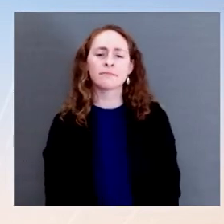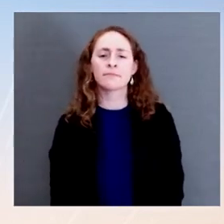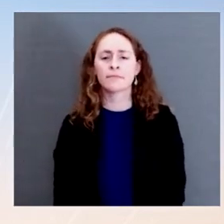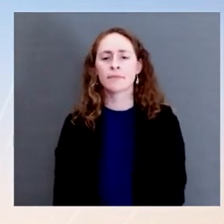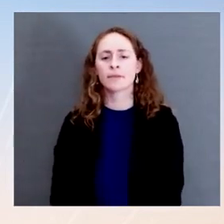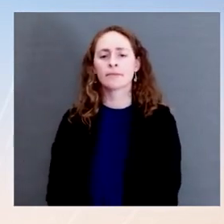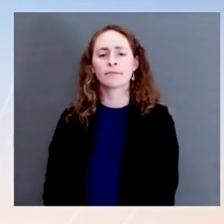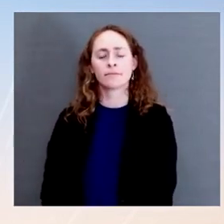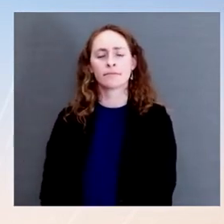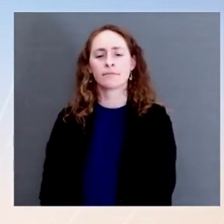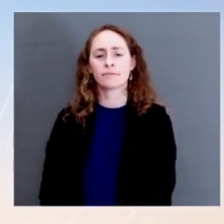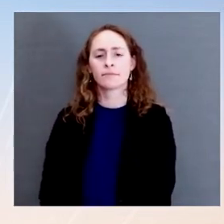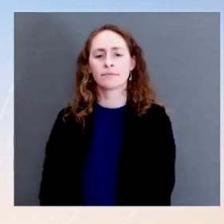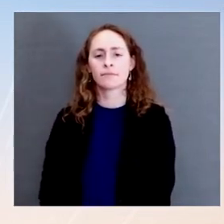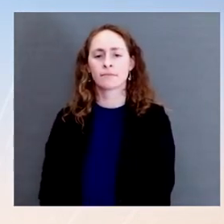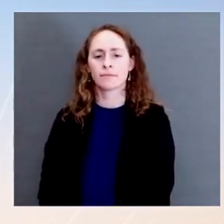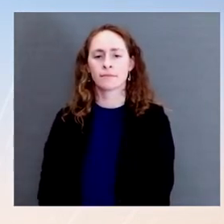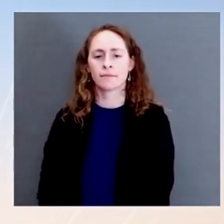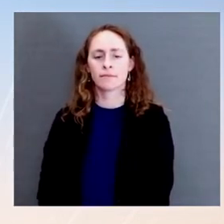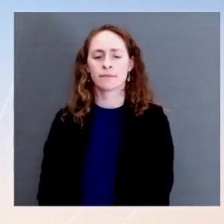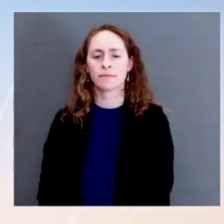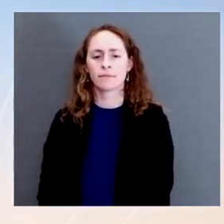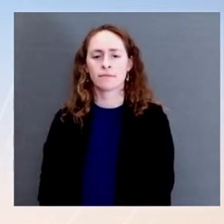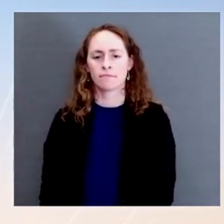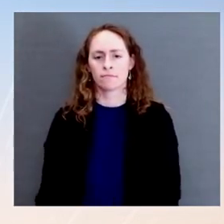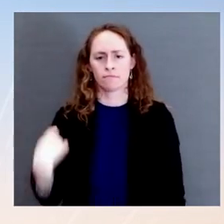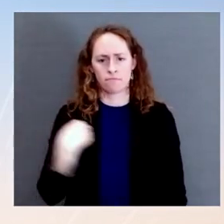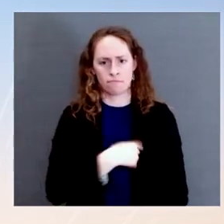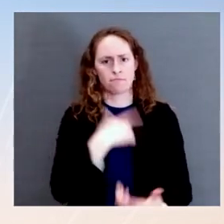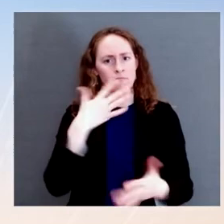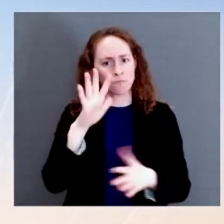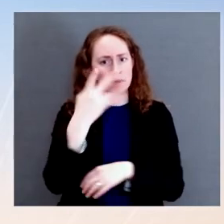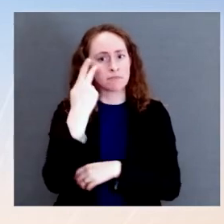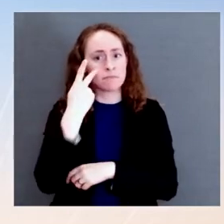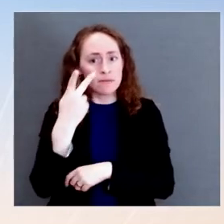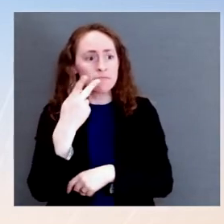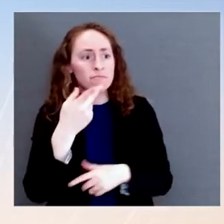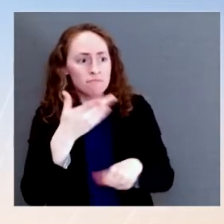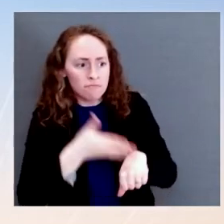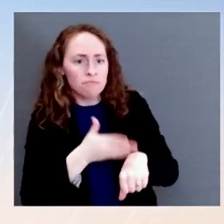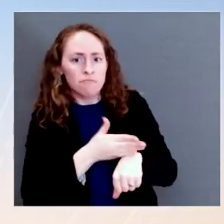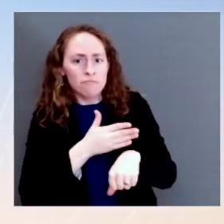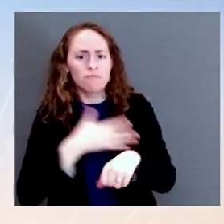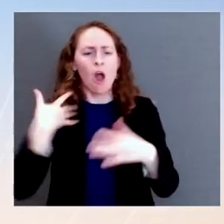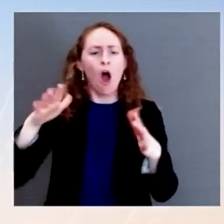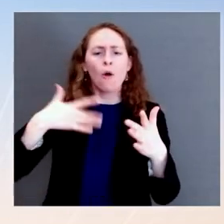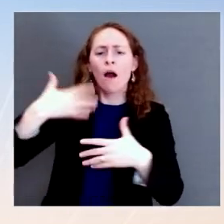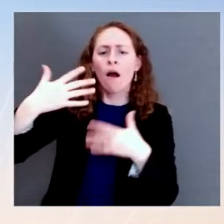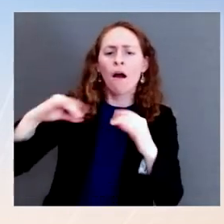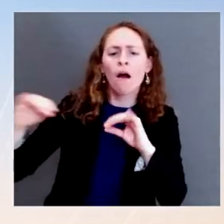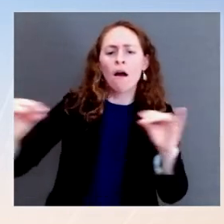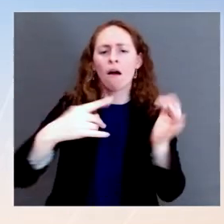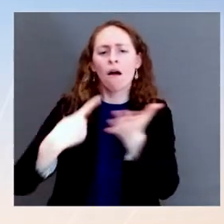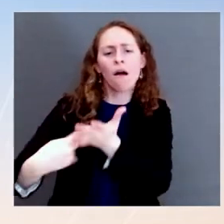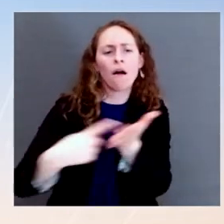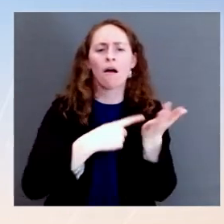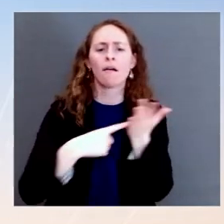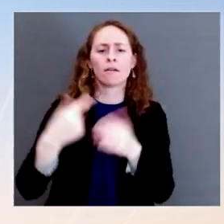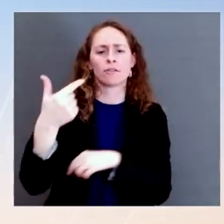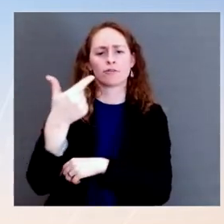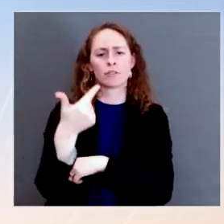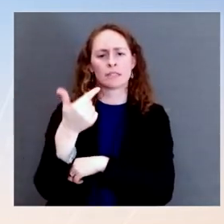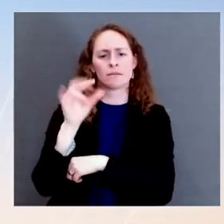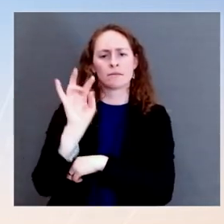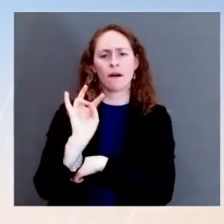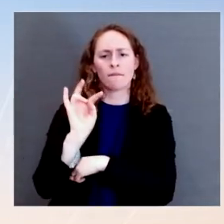leading actions through the G7. We're obviously also working with Congress, but this is just sending a message that given these human rights abuses, we